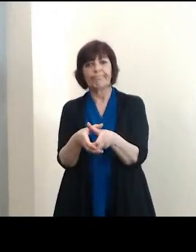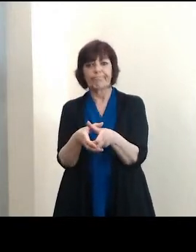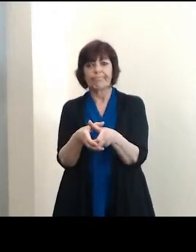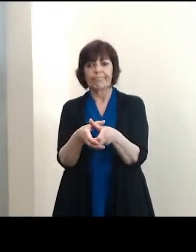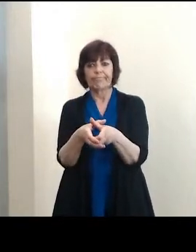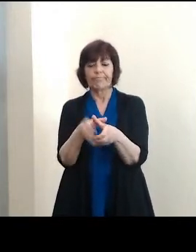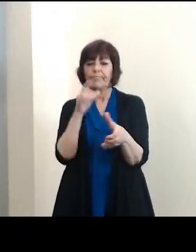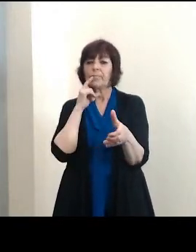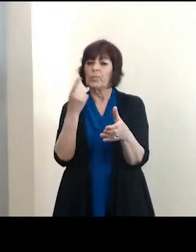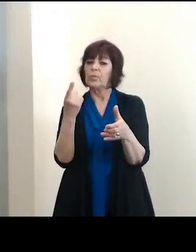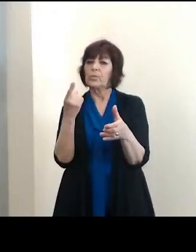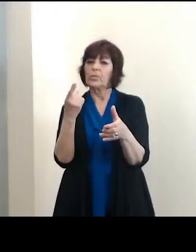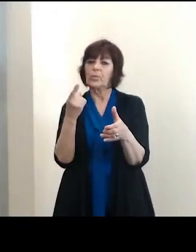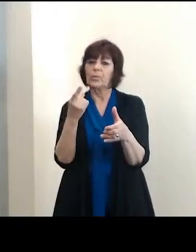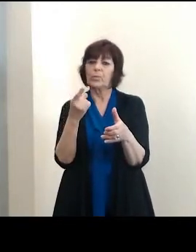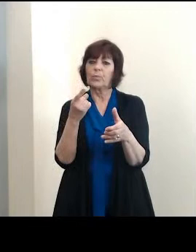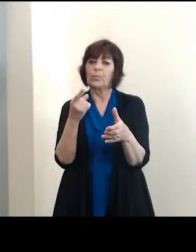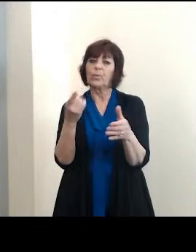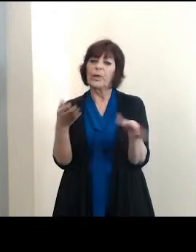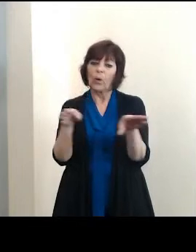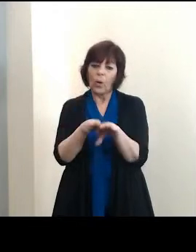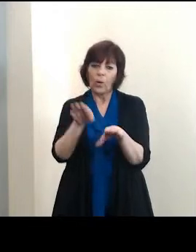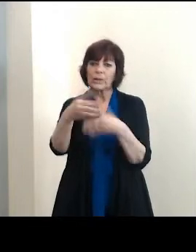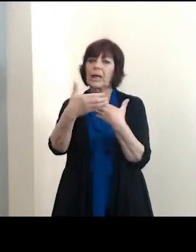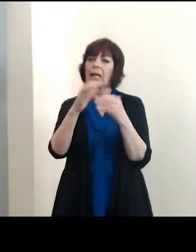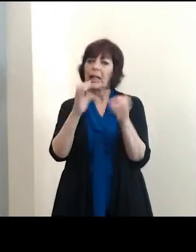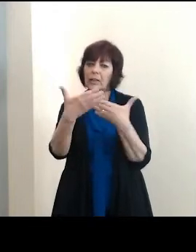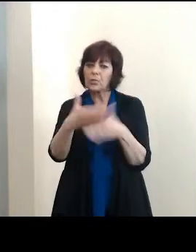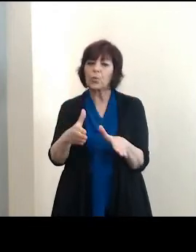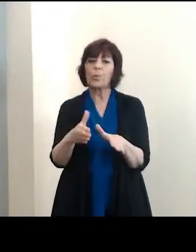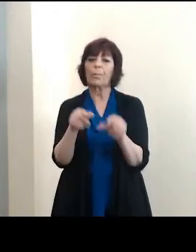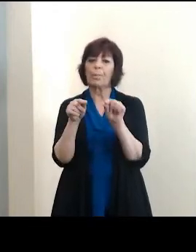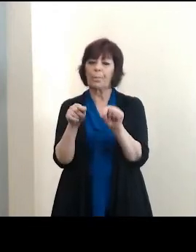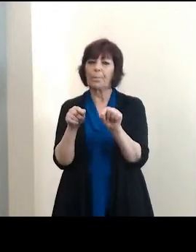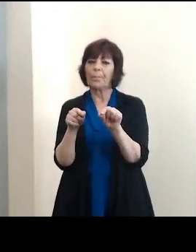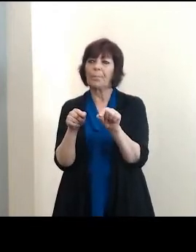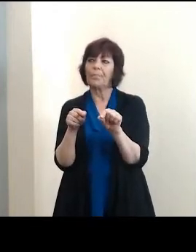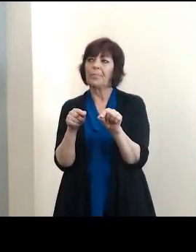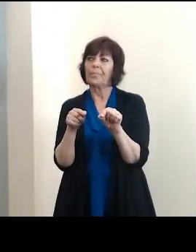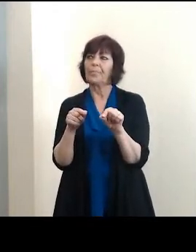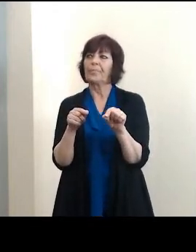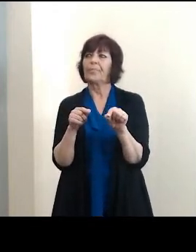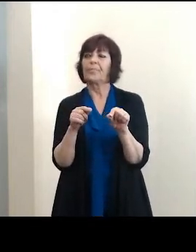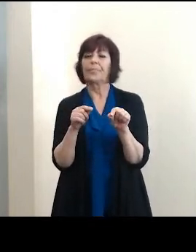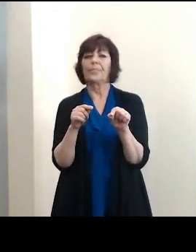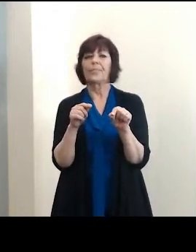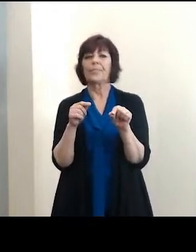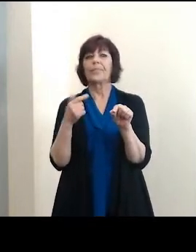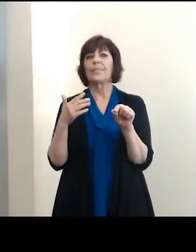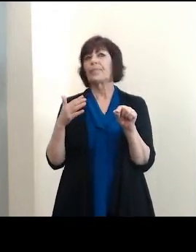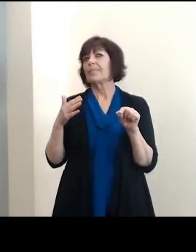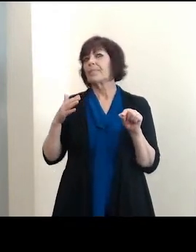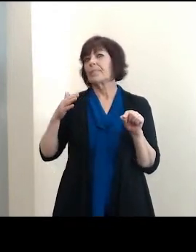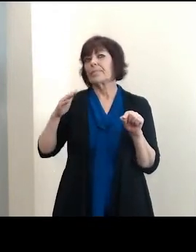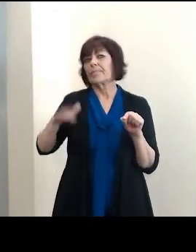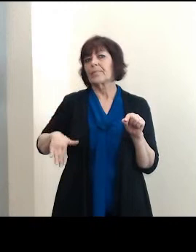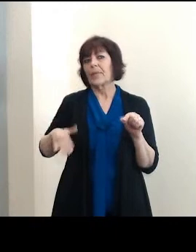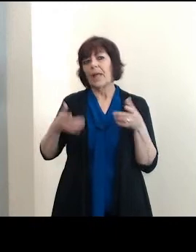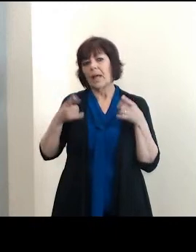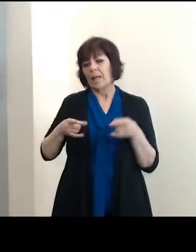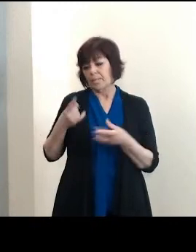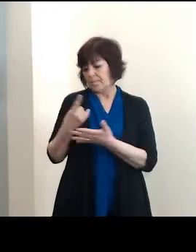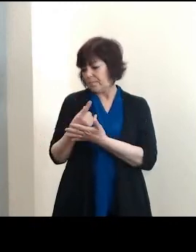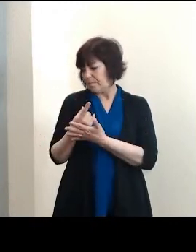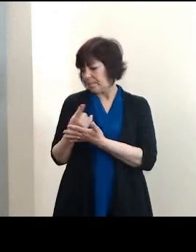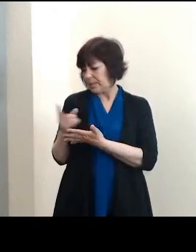school closes or at least close the classroom if it's just isolated to a classroom. So we haven't done that in the past week.